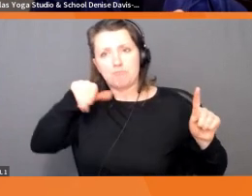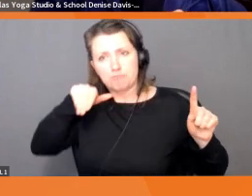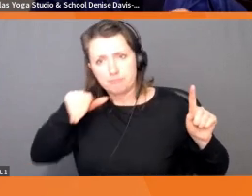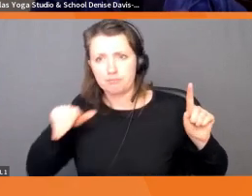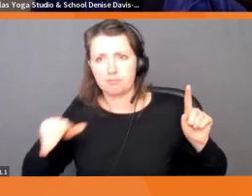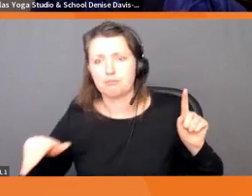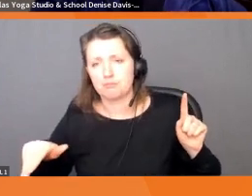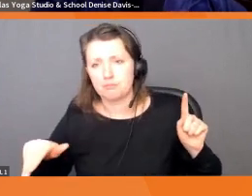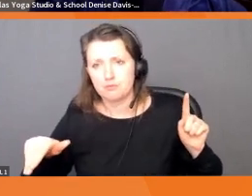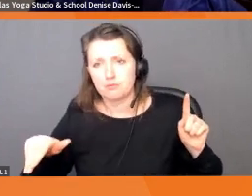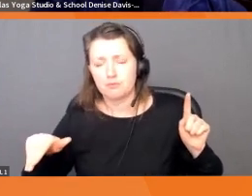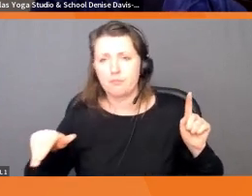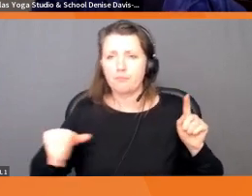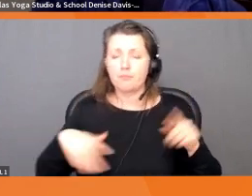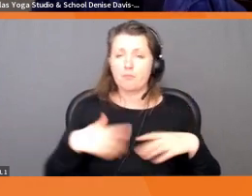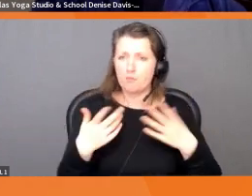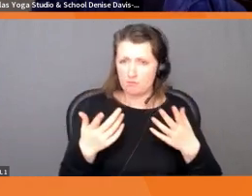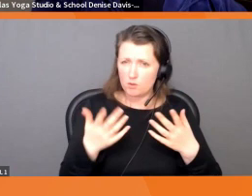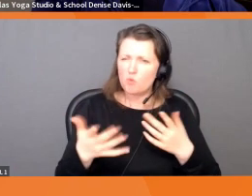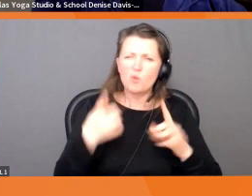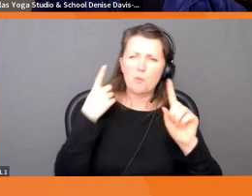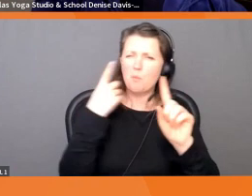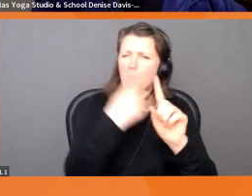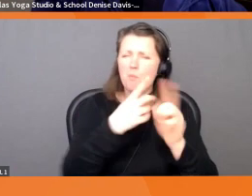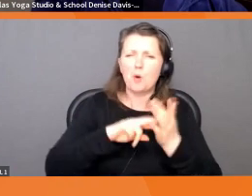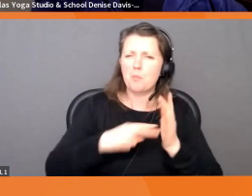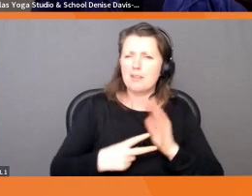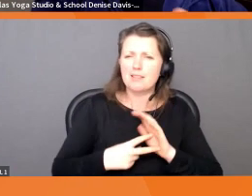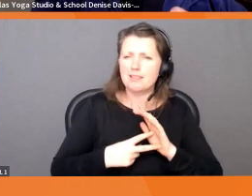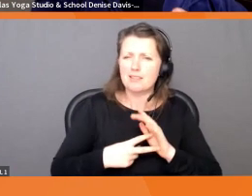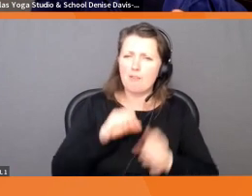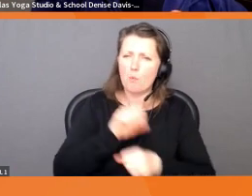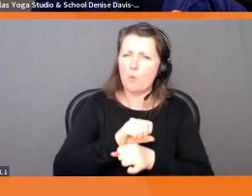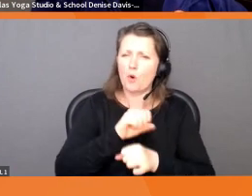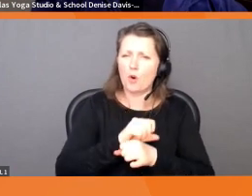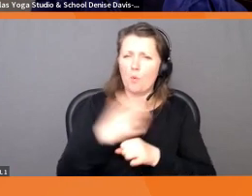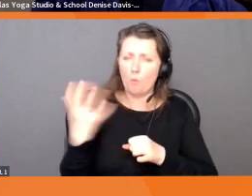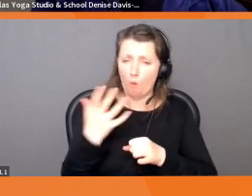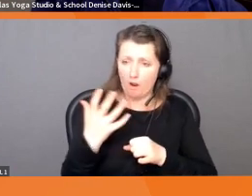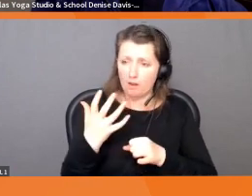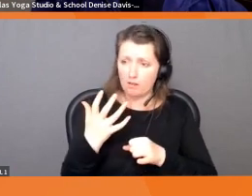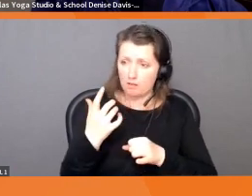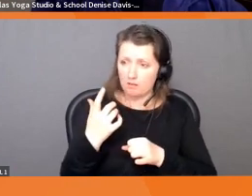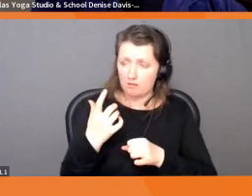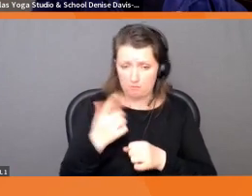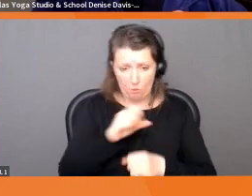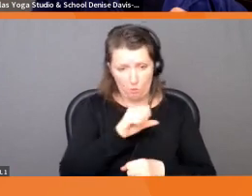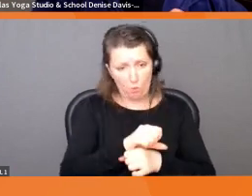Do we want to live to work or work to live? And that really sums up what happens for